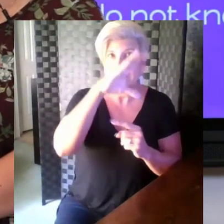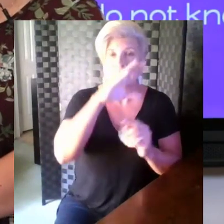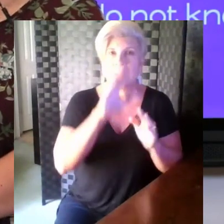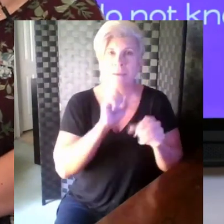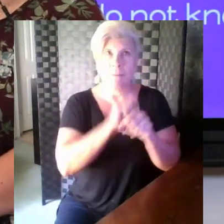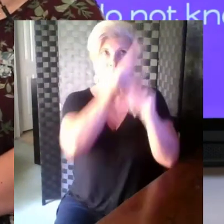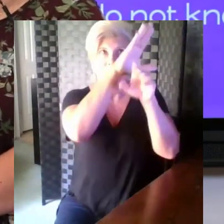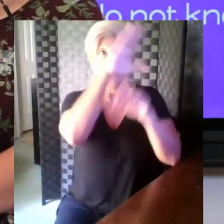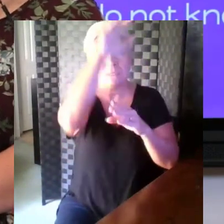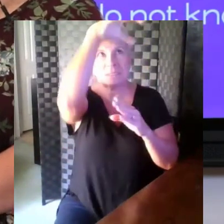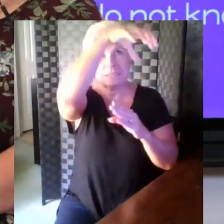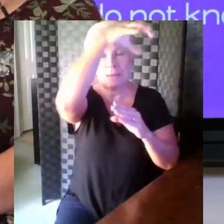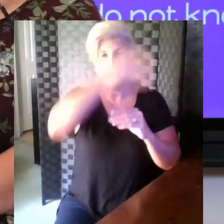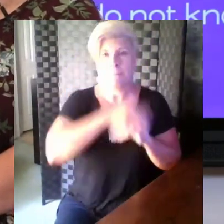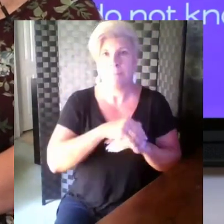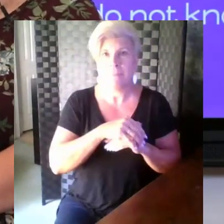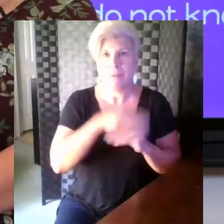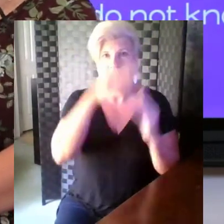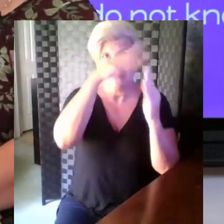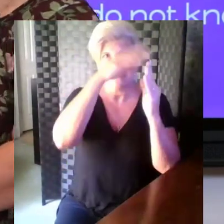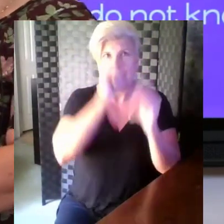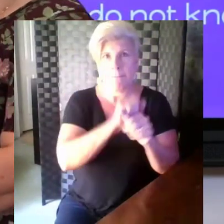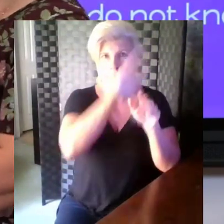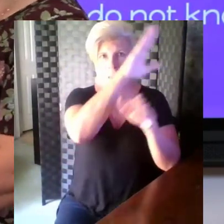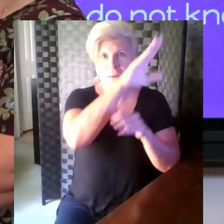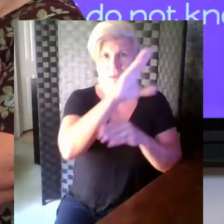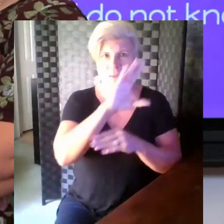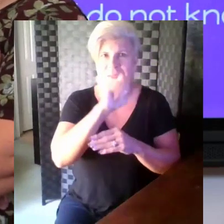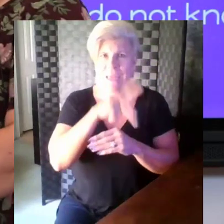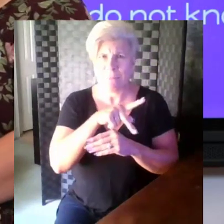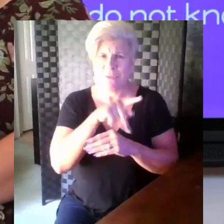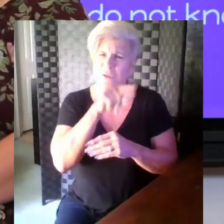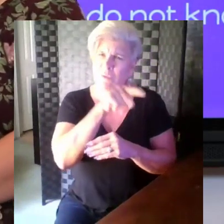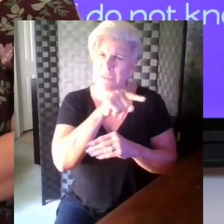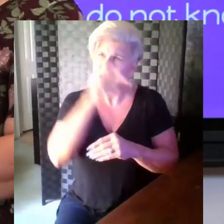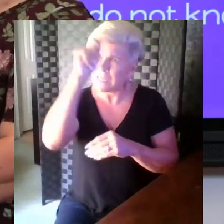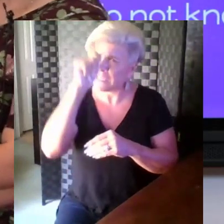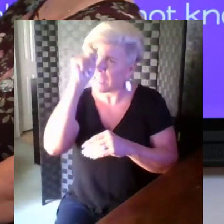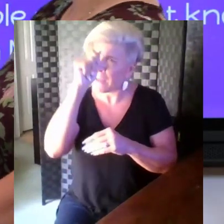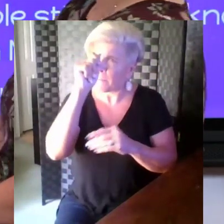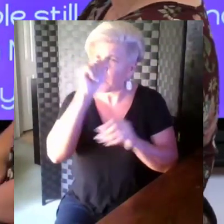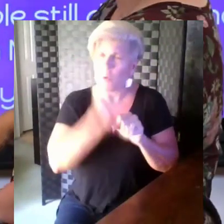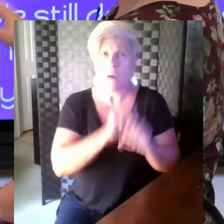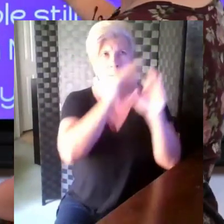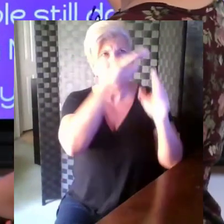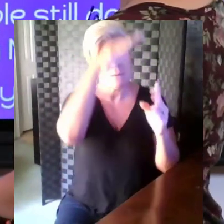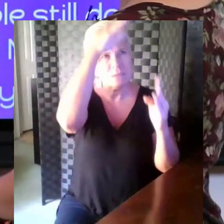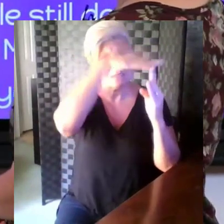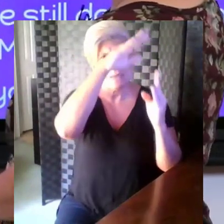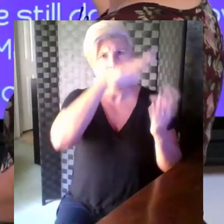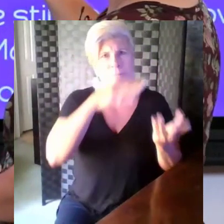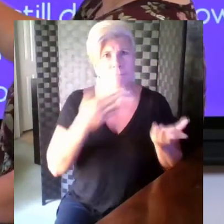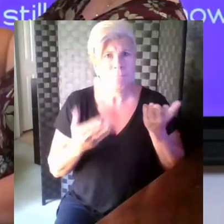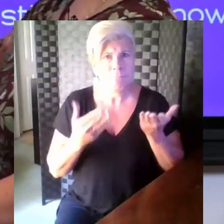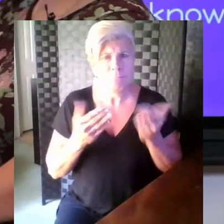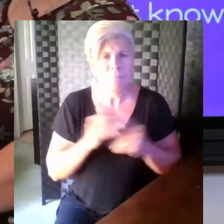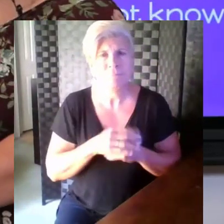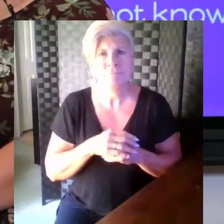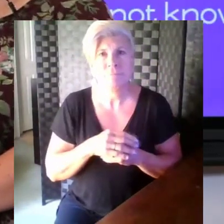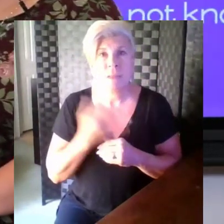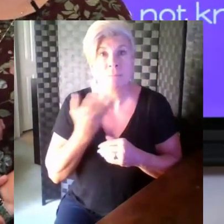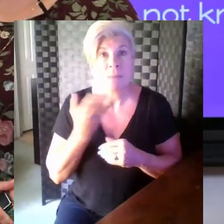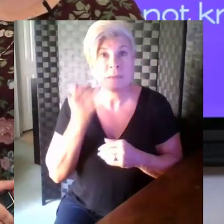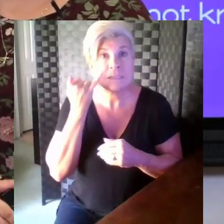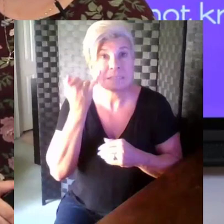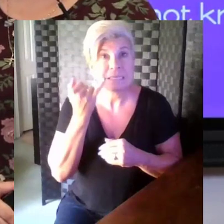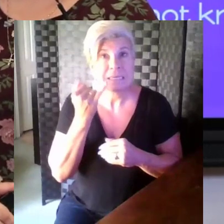mountain. What do you think makes more sense within the context of this sentence? You might also see